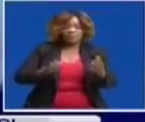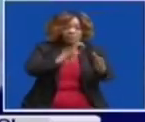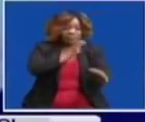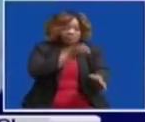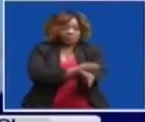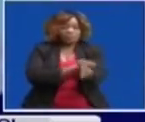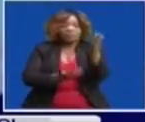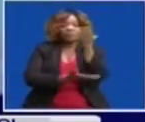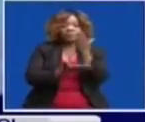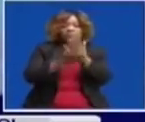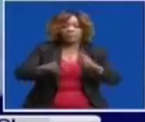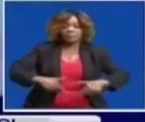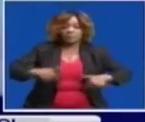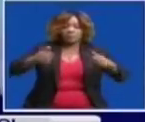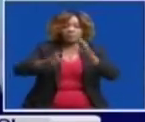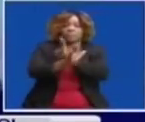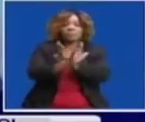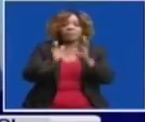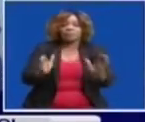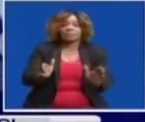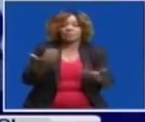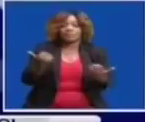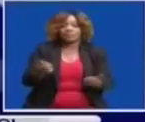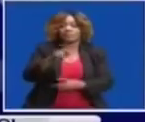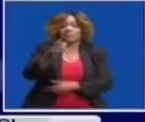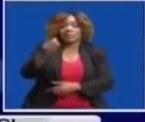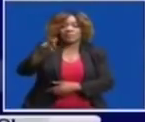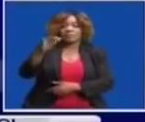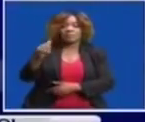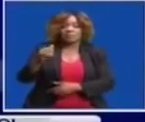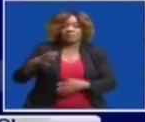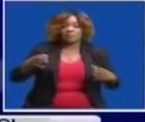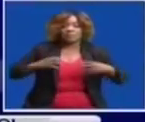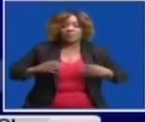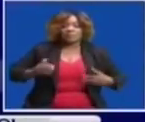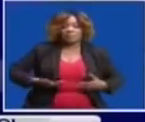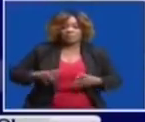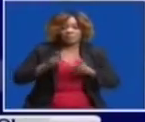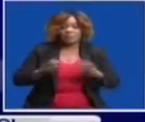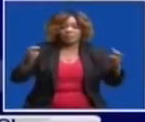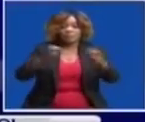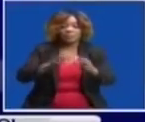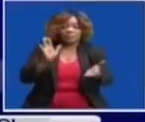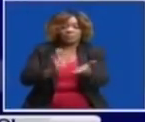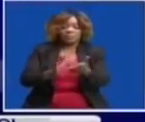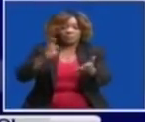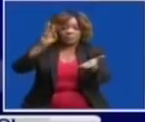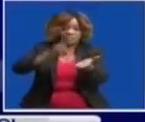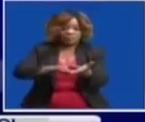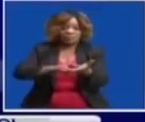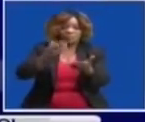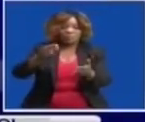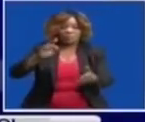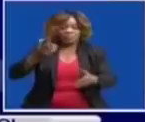in improving the quality of life for Zambians. ZNBC reports that Congresswoman Waters commended the First Lady for